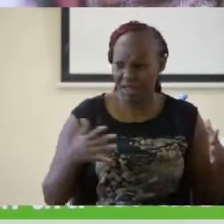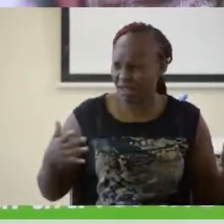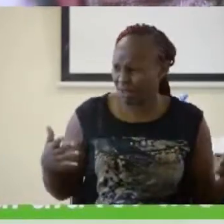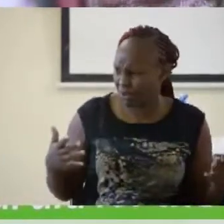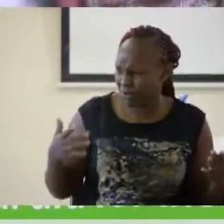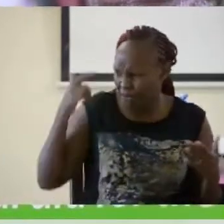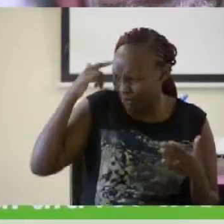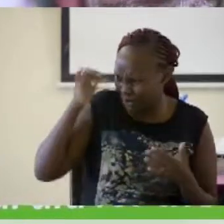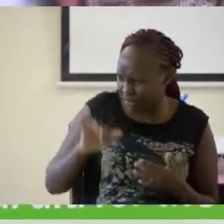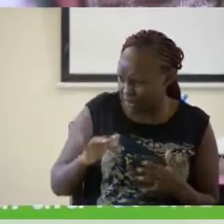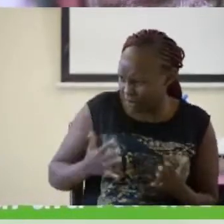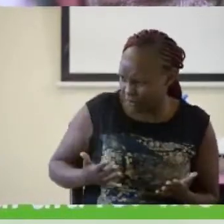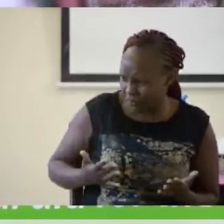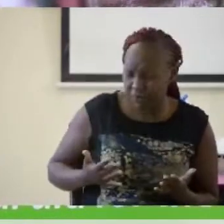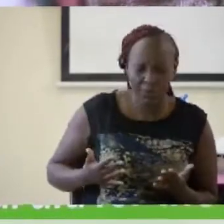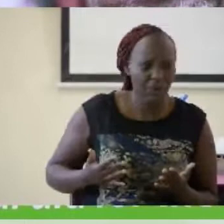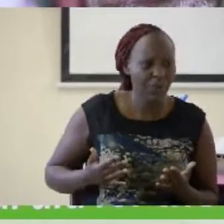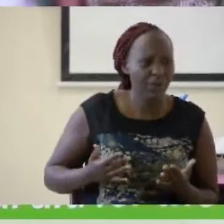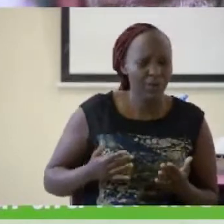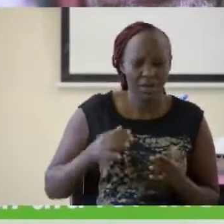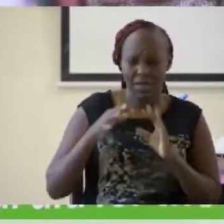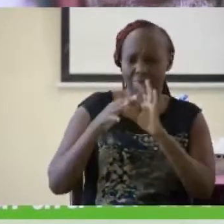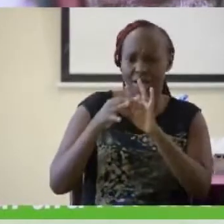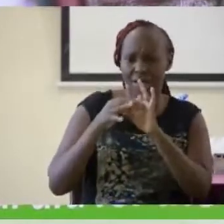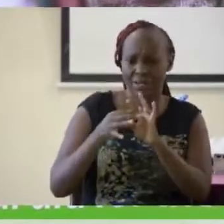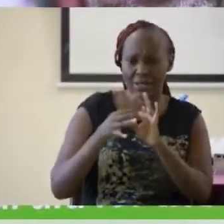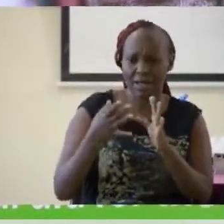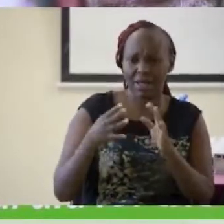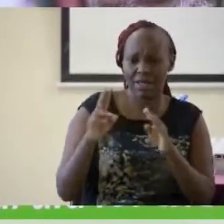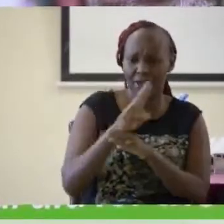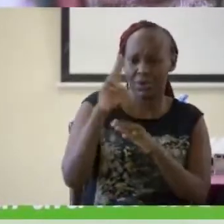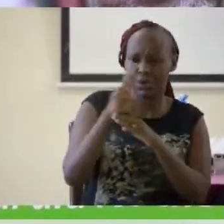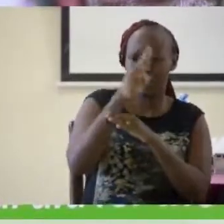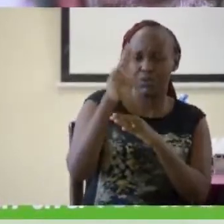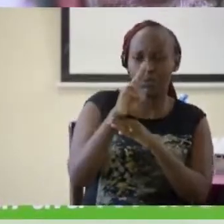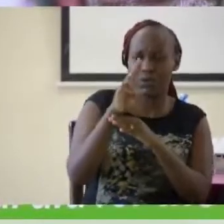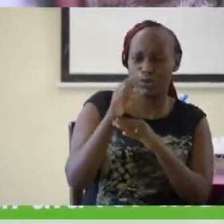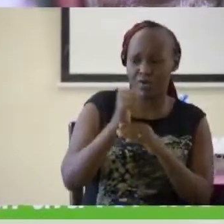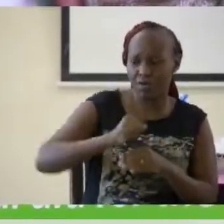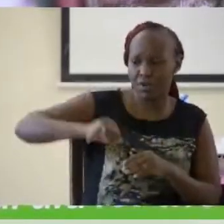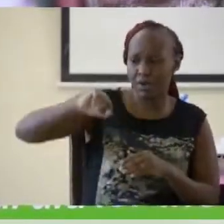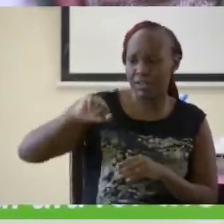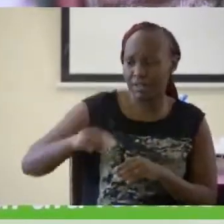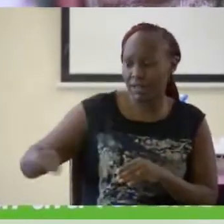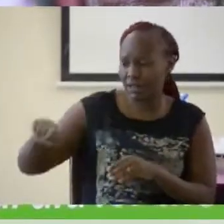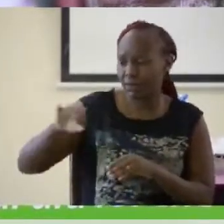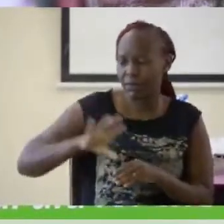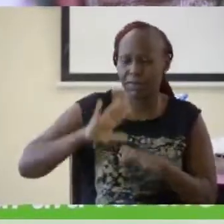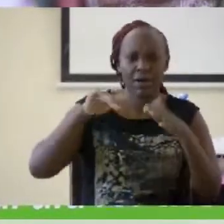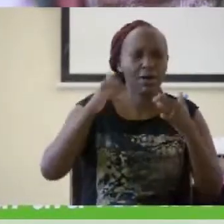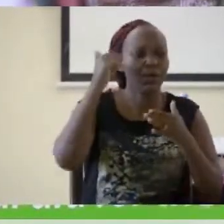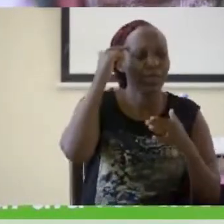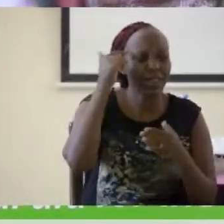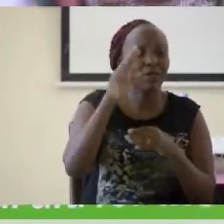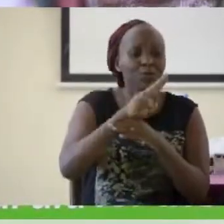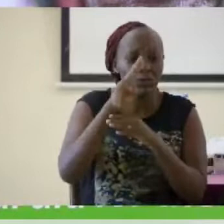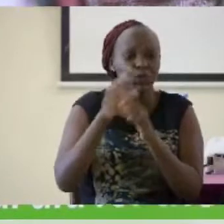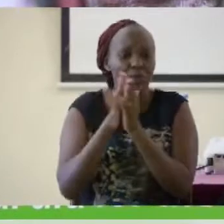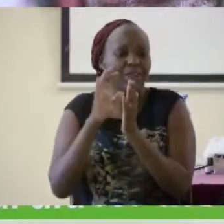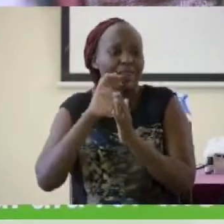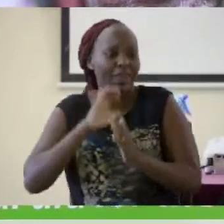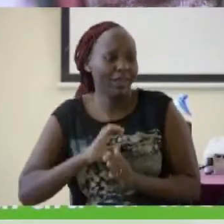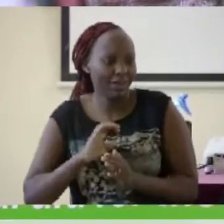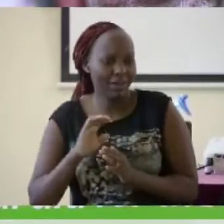think that? It is the culture that is being used to violate these women. How can you even think of working with